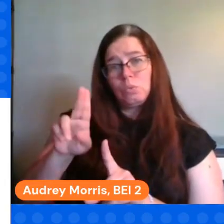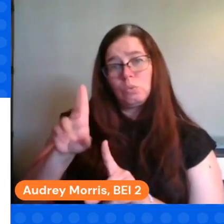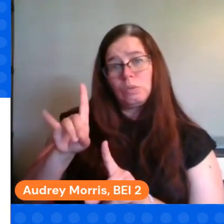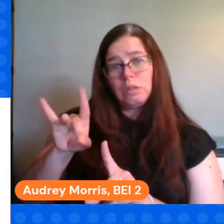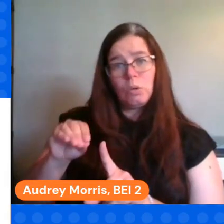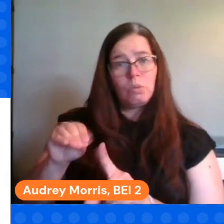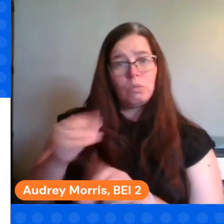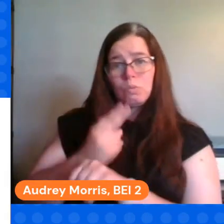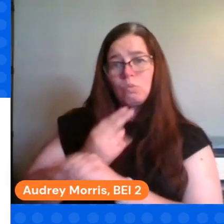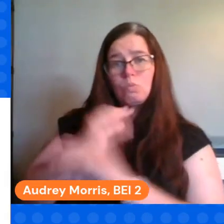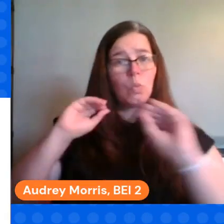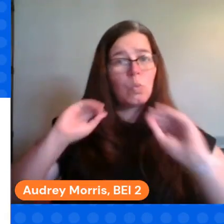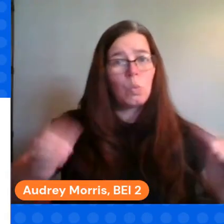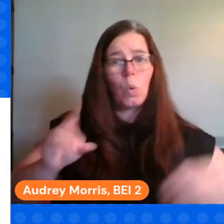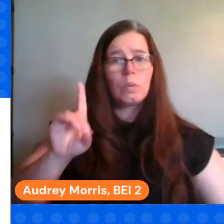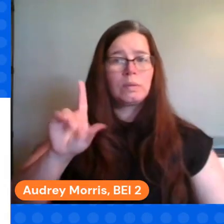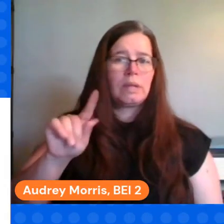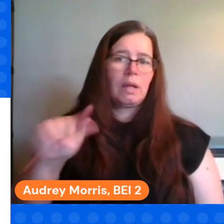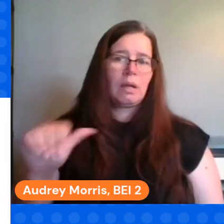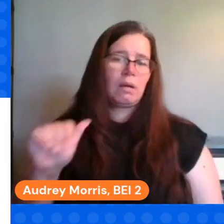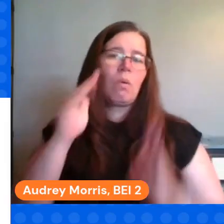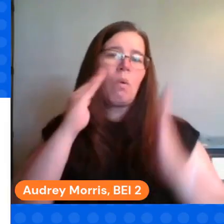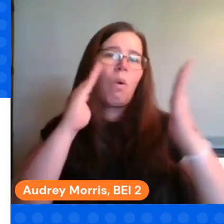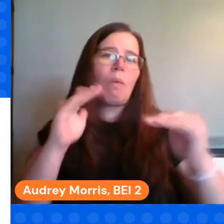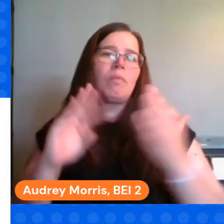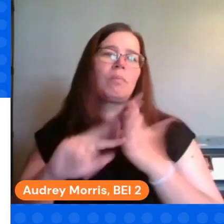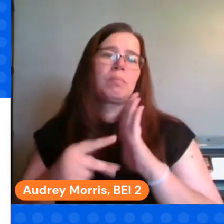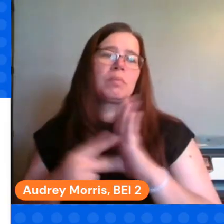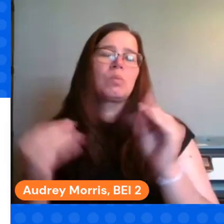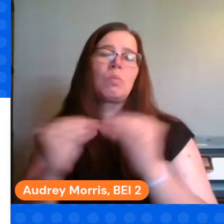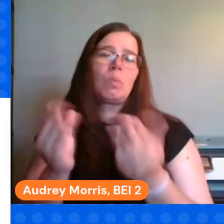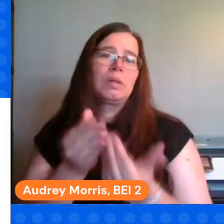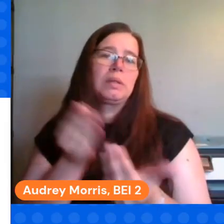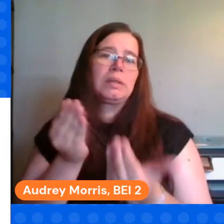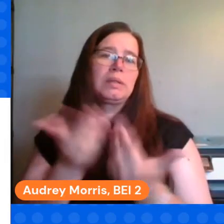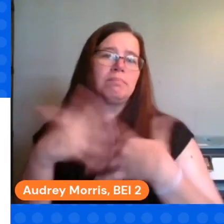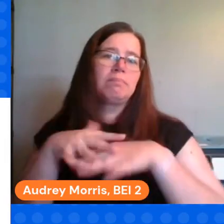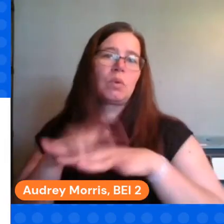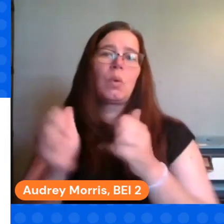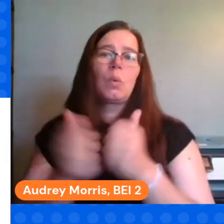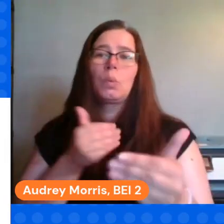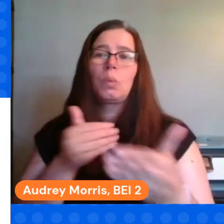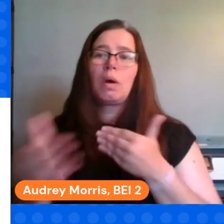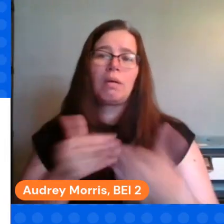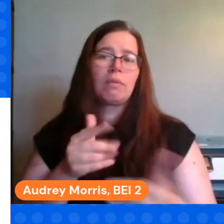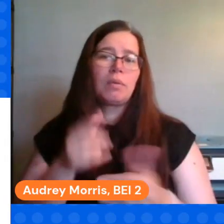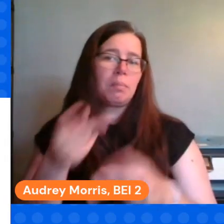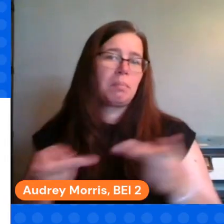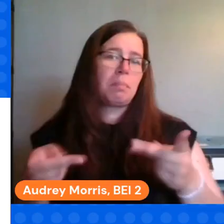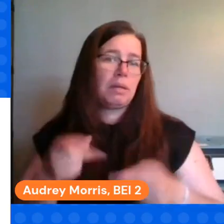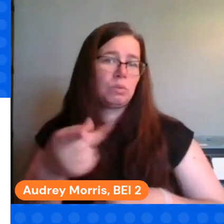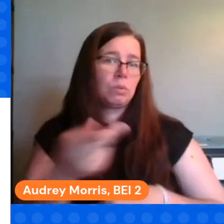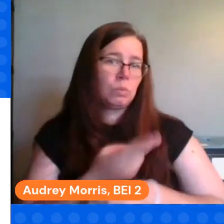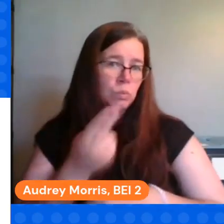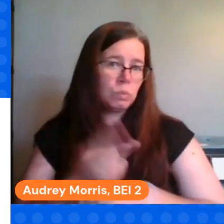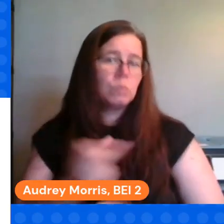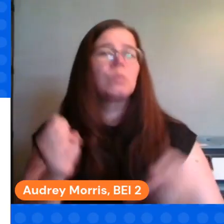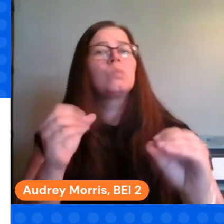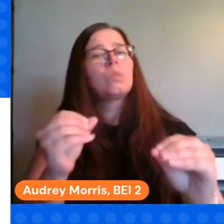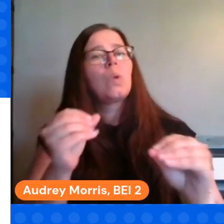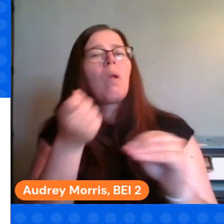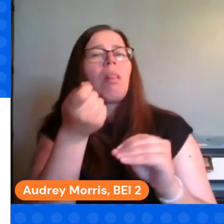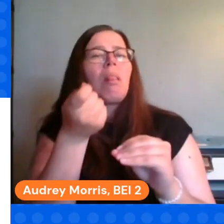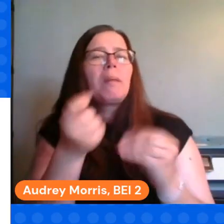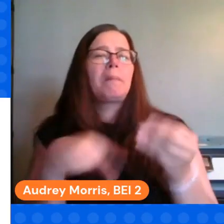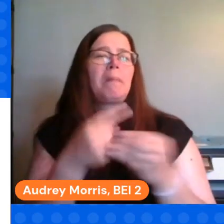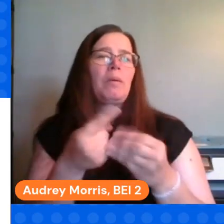that this makes it a lot easier to be able to integrate it within whatever setting you work in. So this is just, just a little bit of what we've been doing over the